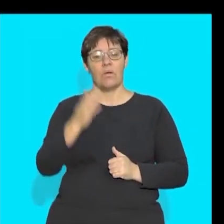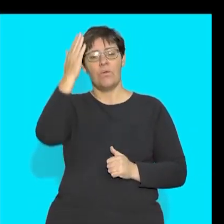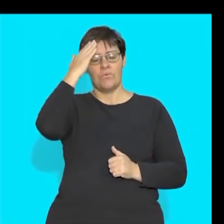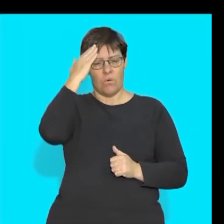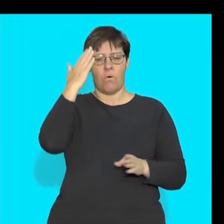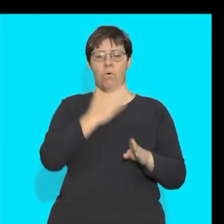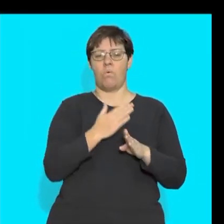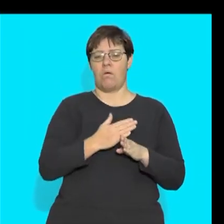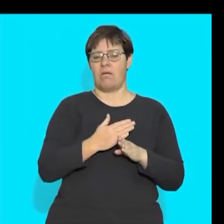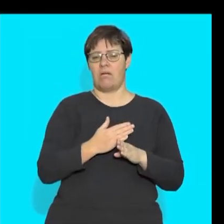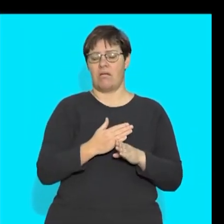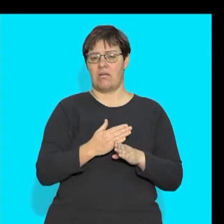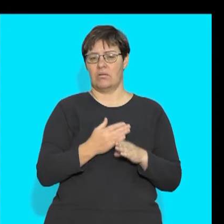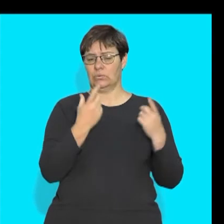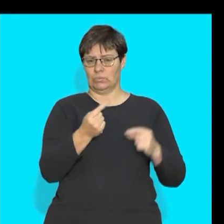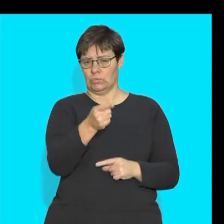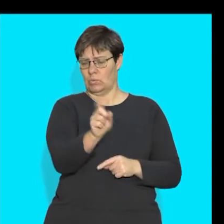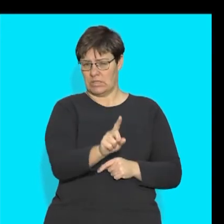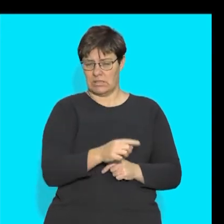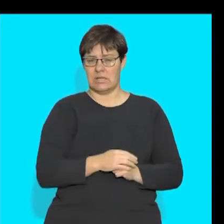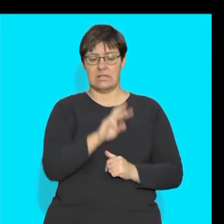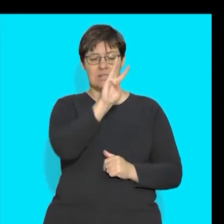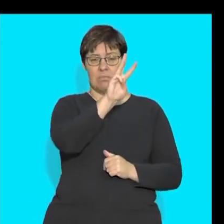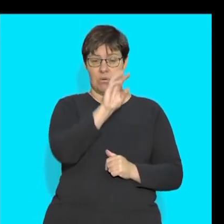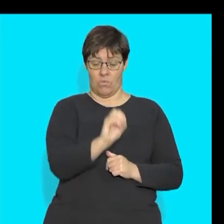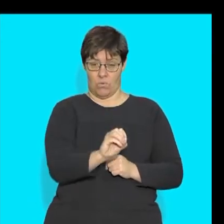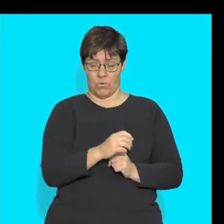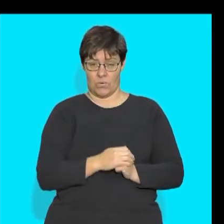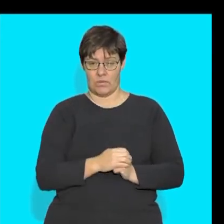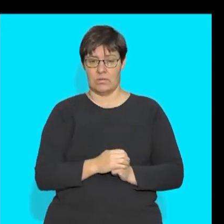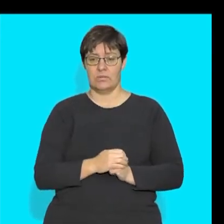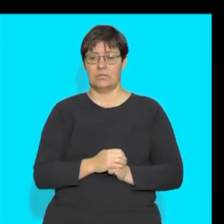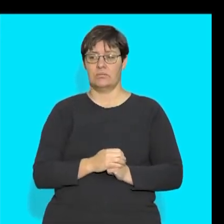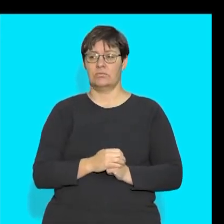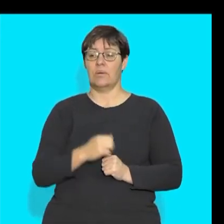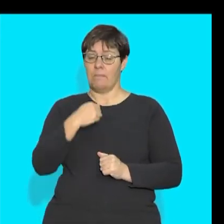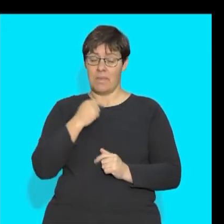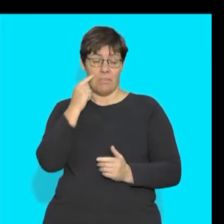work function is. This is WO. I need to